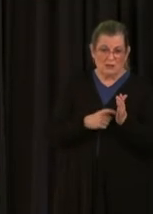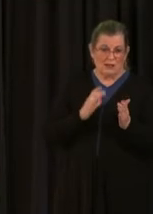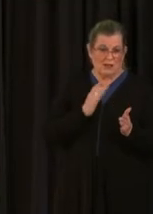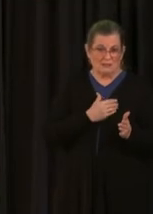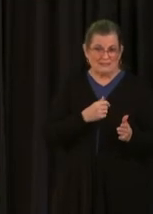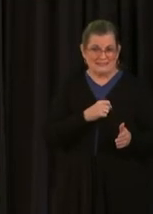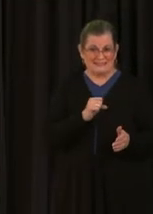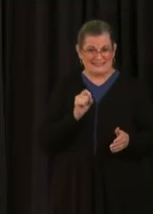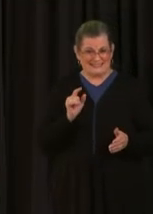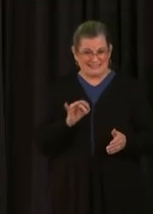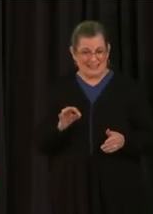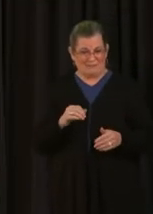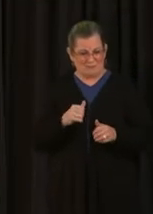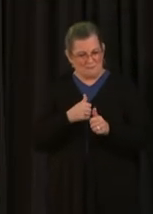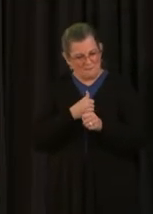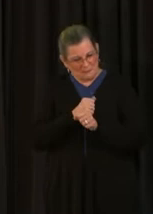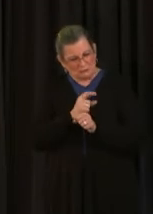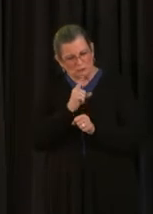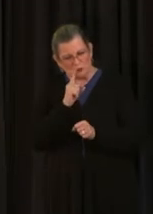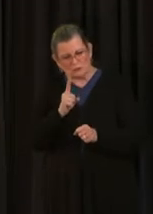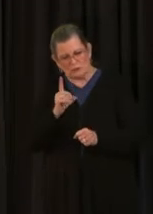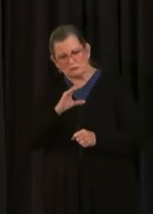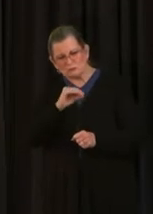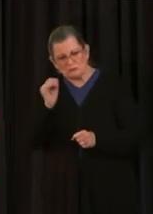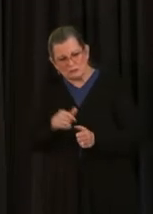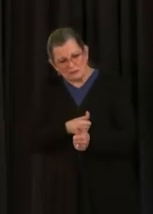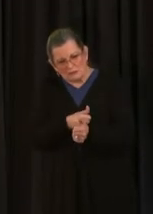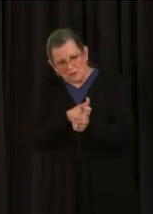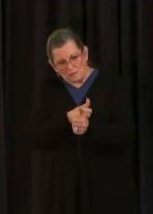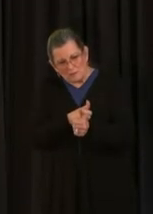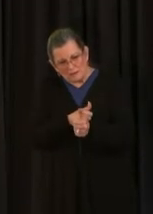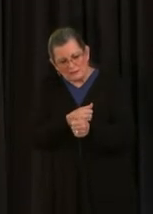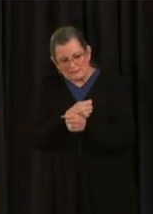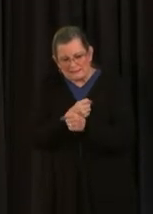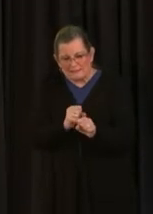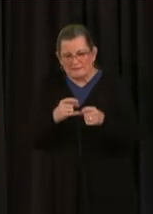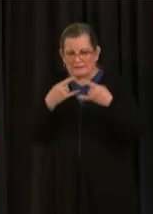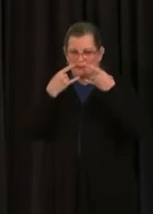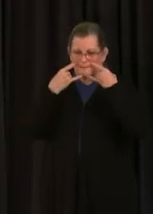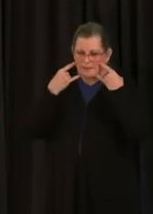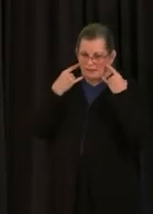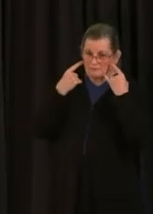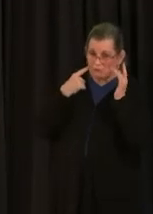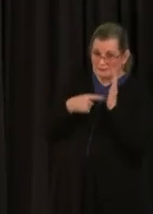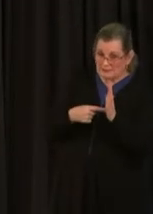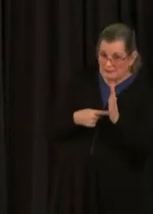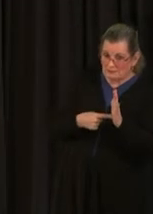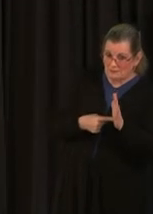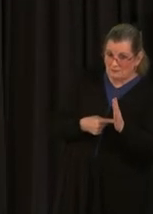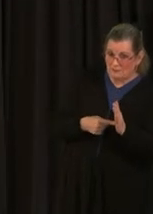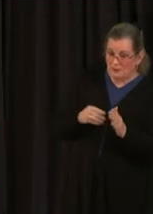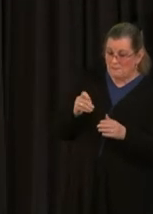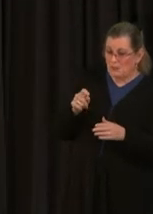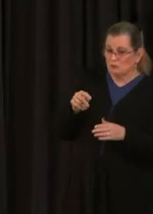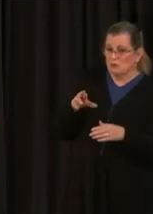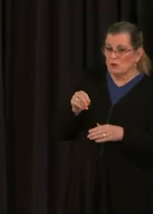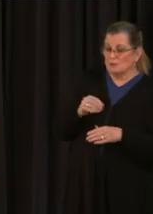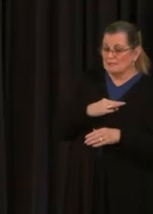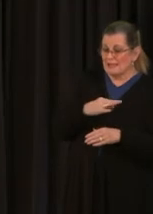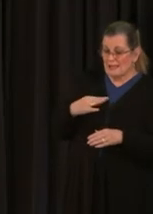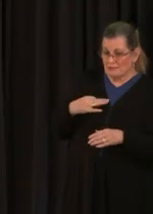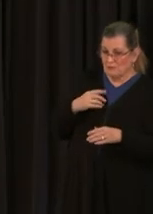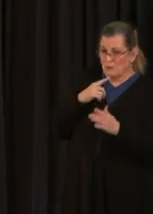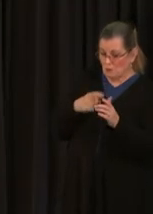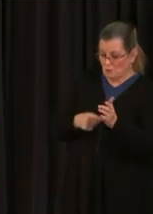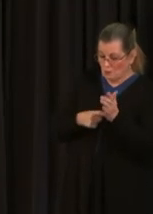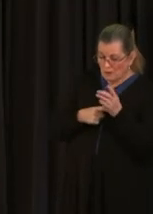treatments and the vaccine become more widely available throughout the region, we anticipate continuing to restore